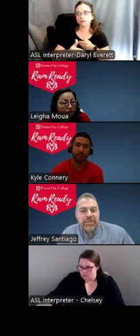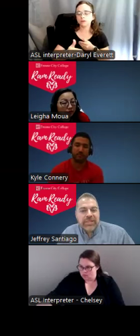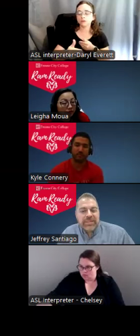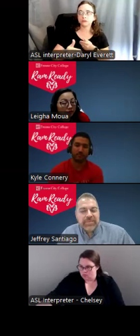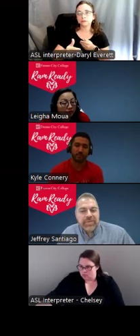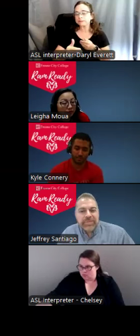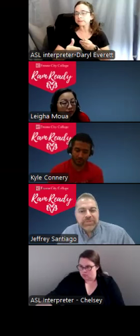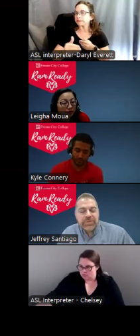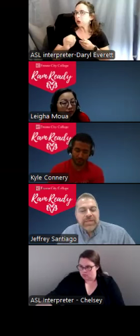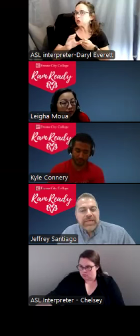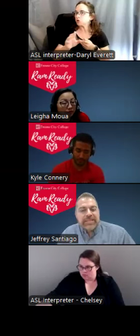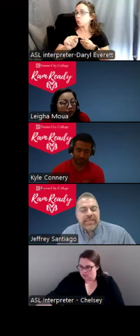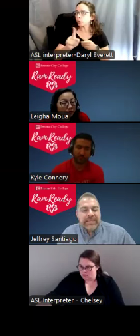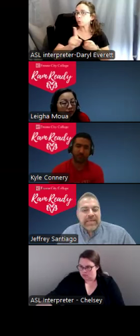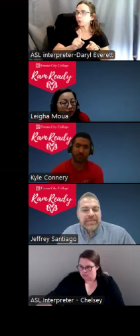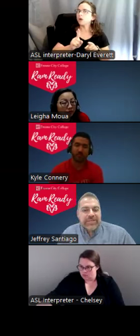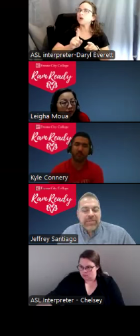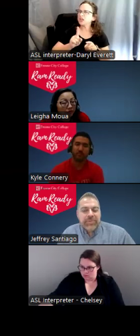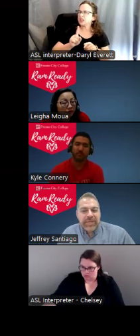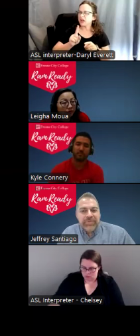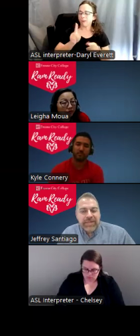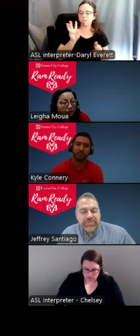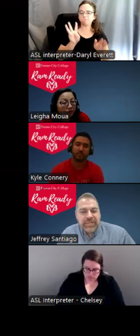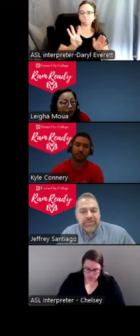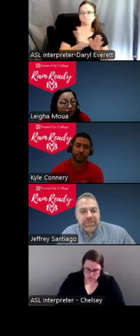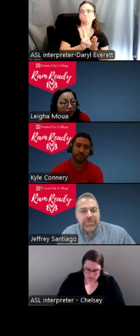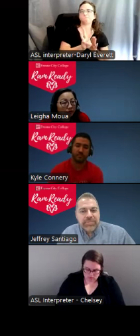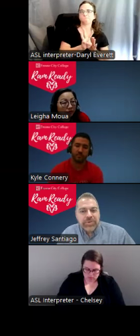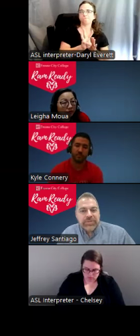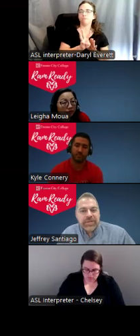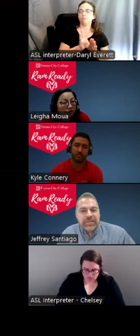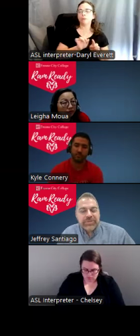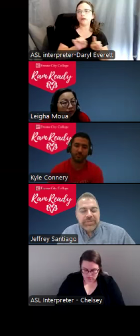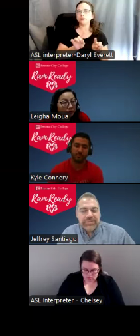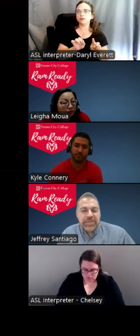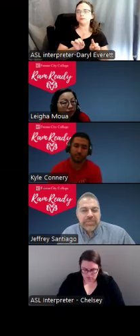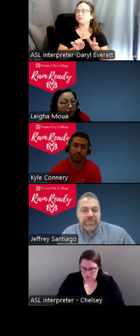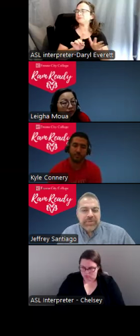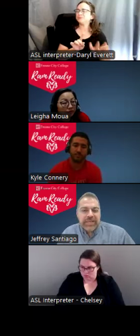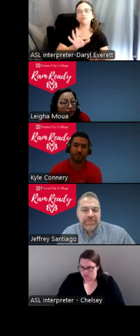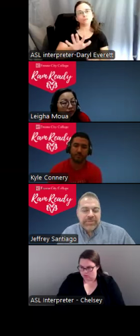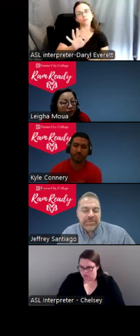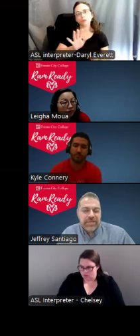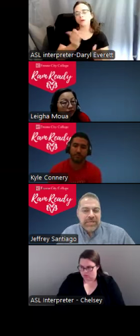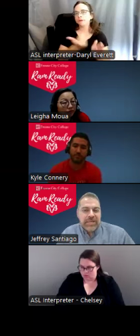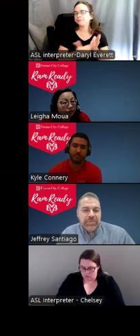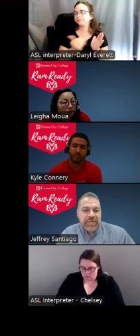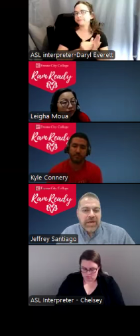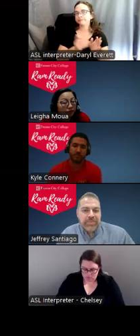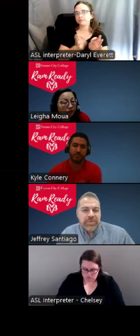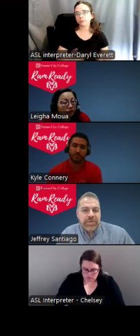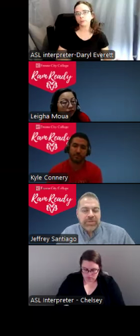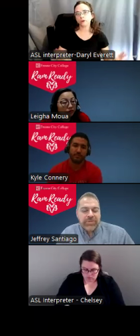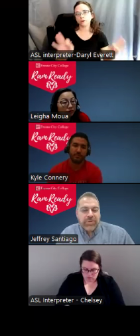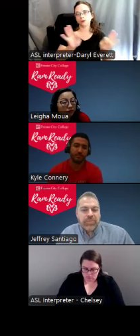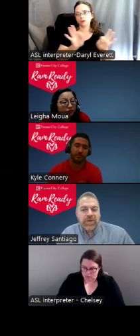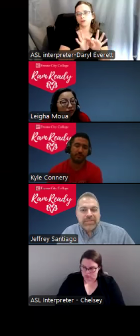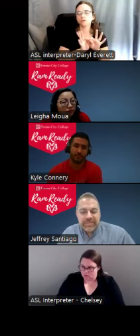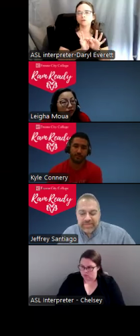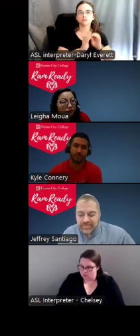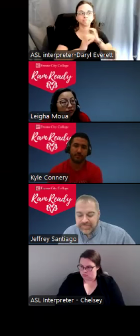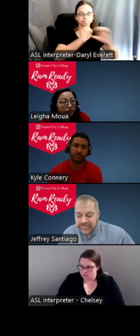but that you can get a W. But so it's like I said, just I want to reiterate, it's really critical, important students that you meet with your counselors, and we can help you and